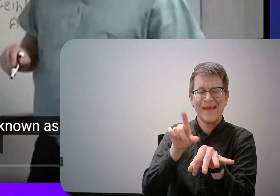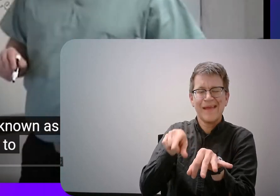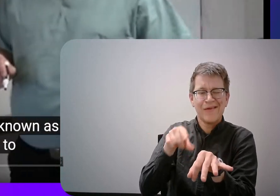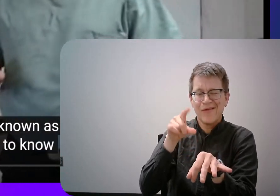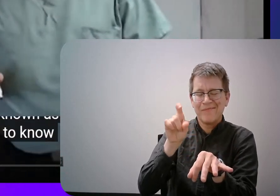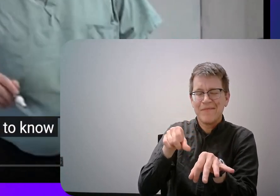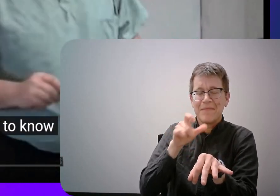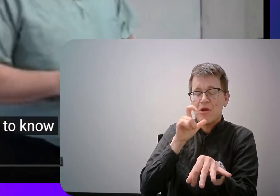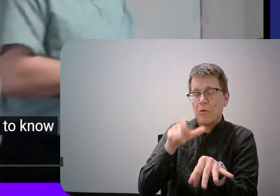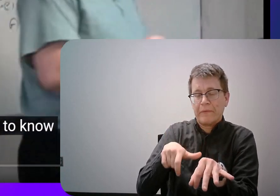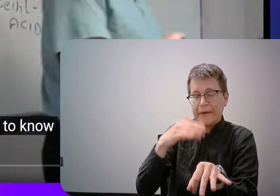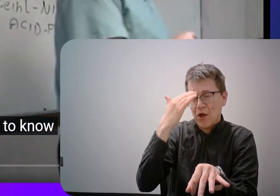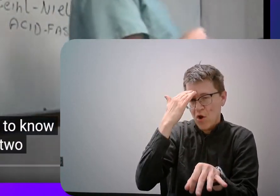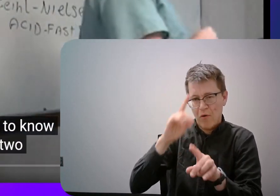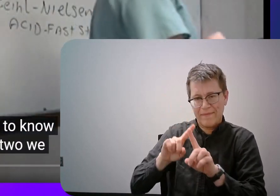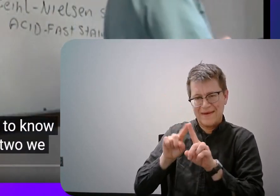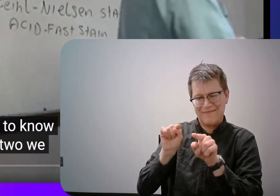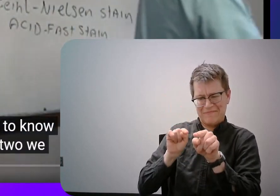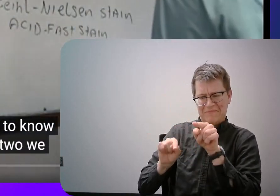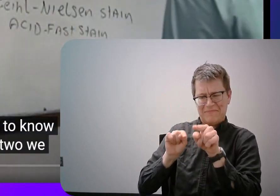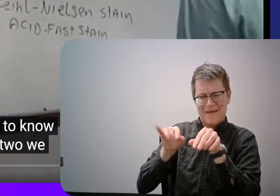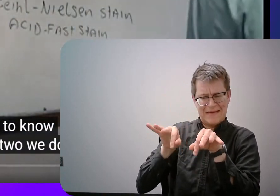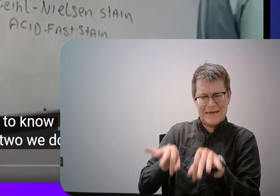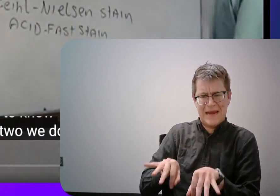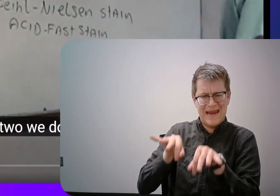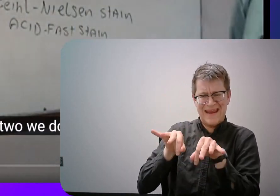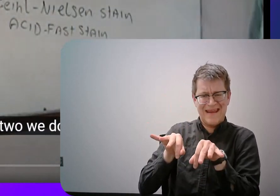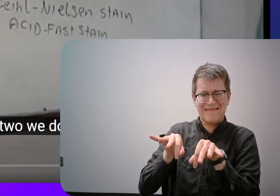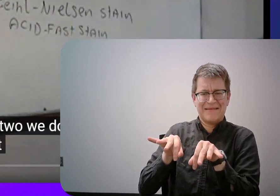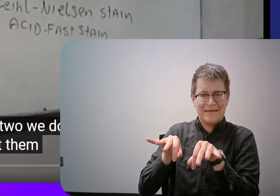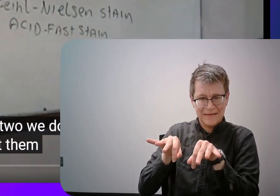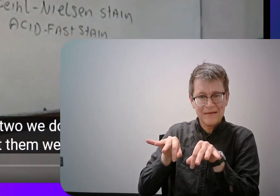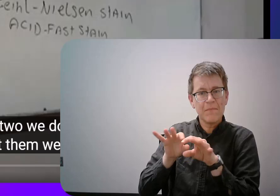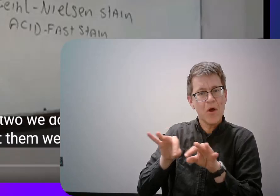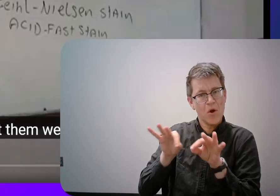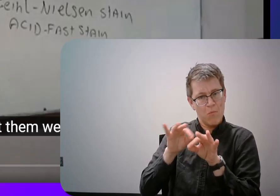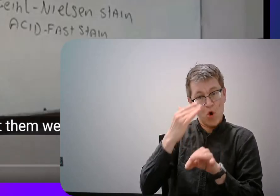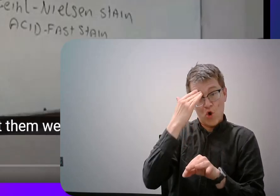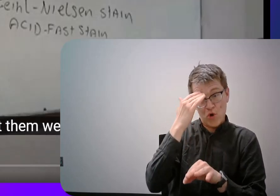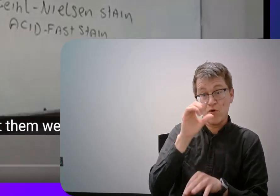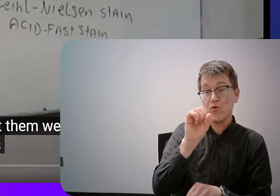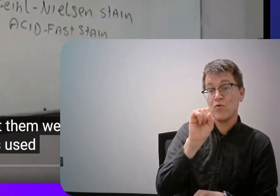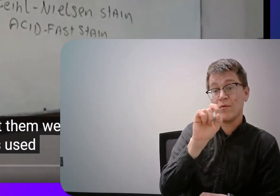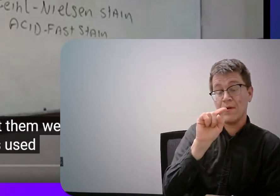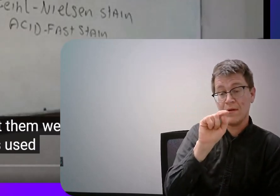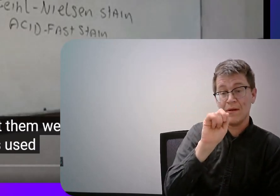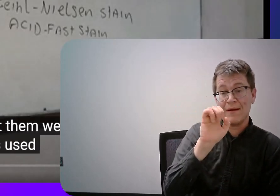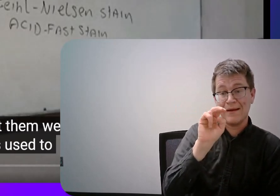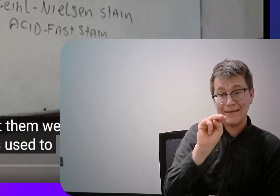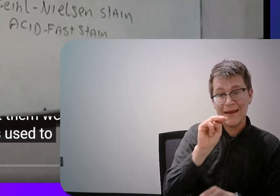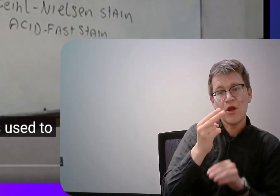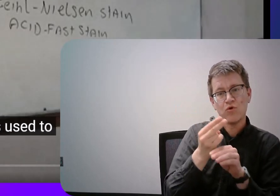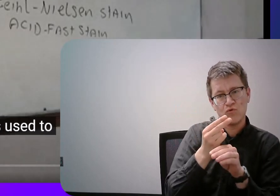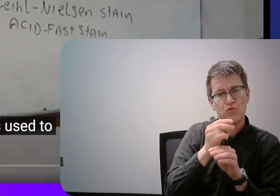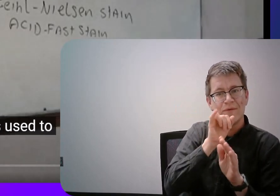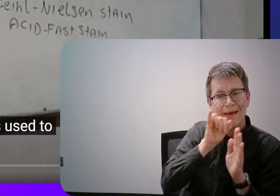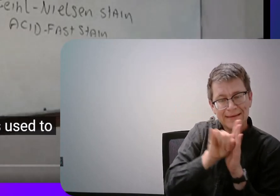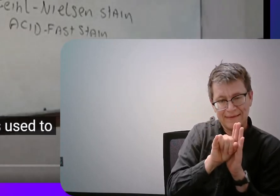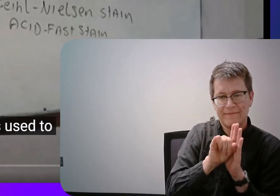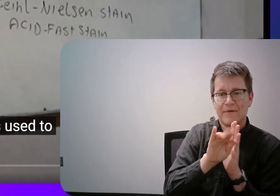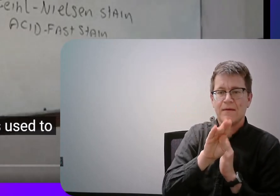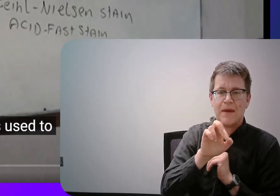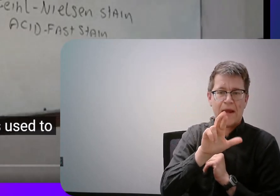We don't need to know the differences between the two. We don't need to know anything about them. We just need to know that staining is used to